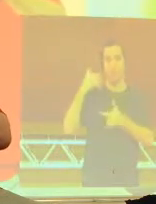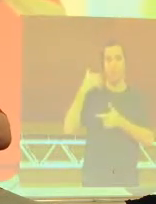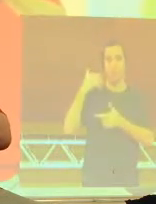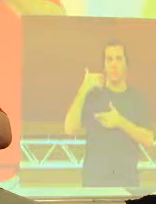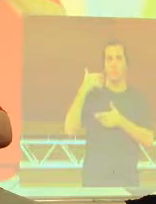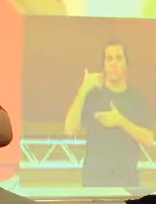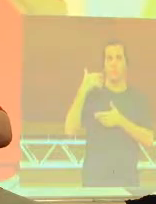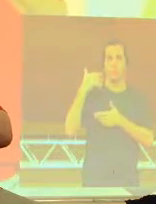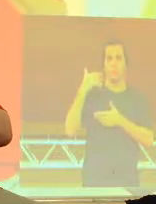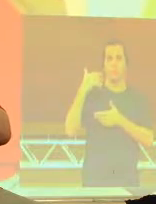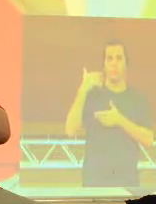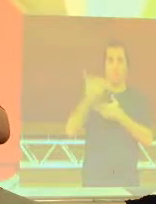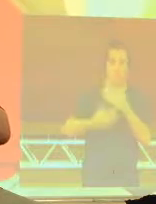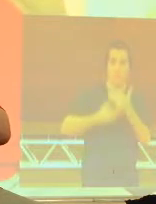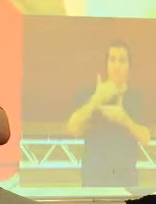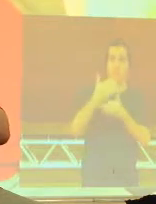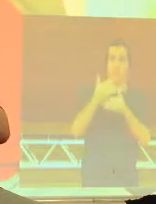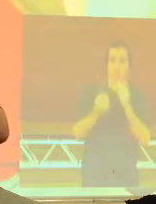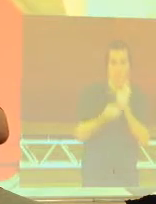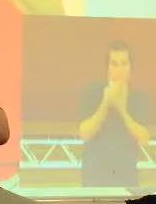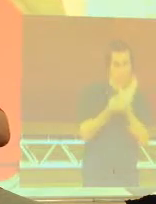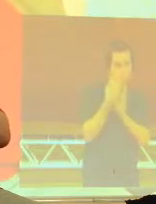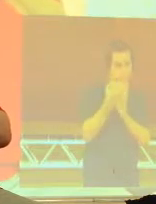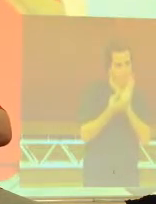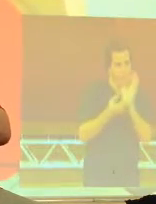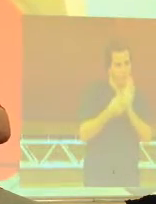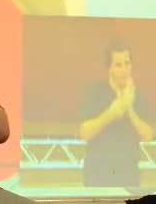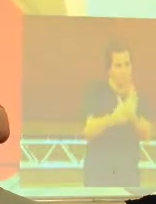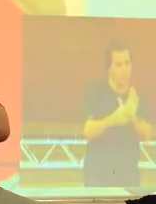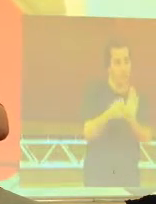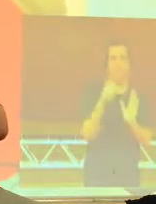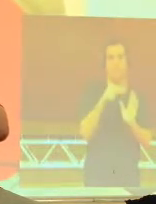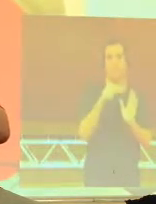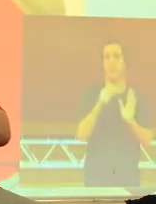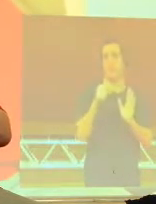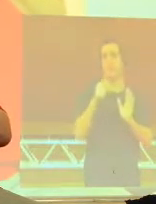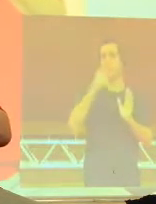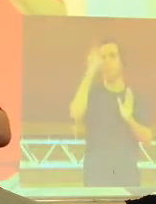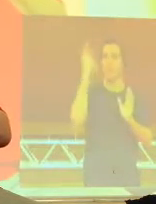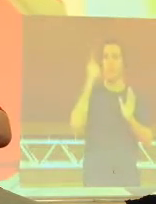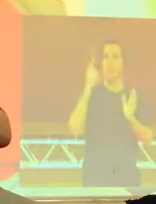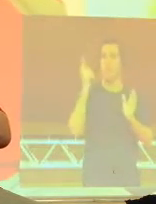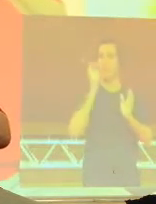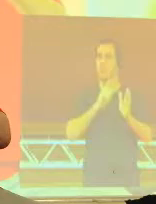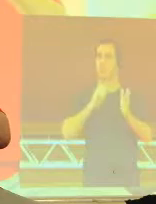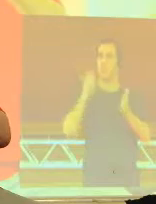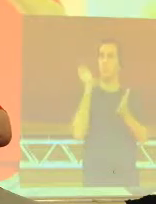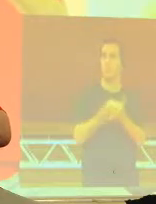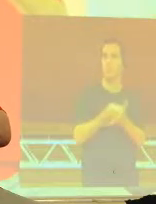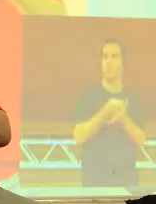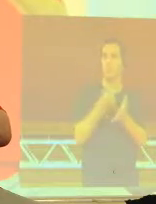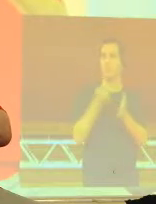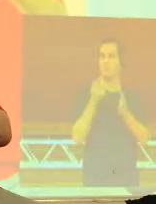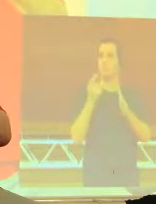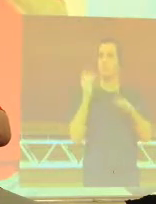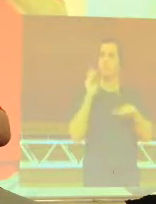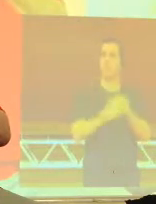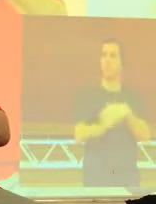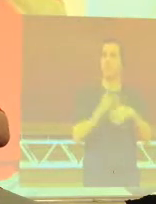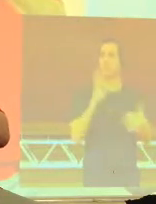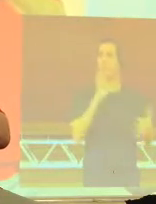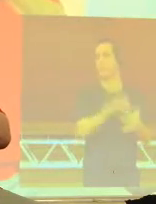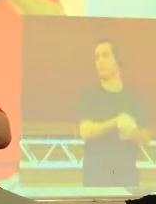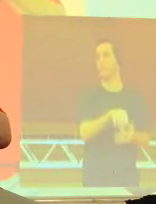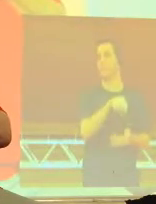software. The client's going to pay for it anyway. But you can deliver it to the client as free software. The client will still have to